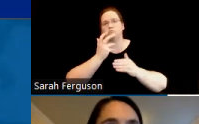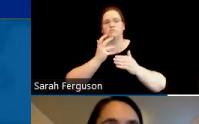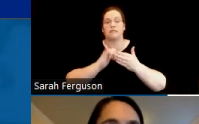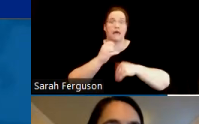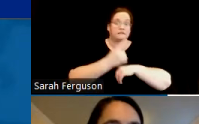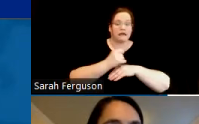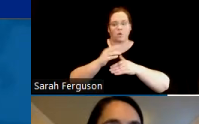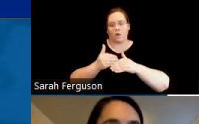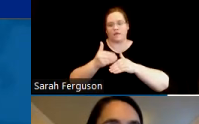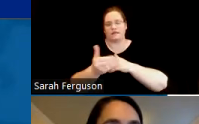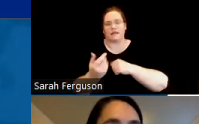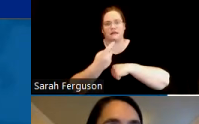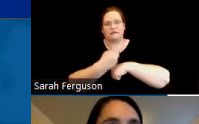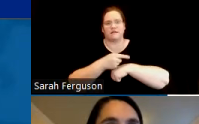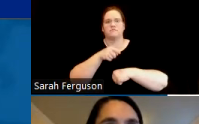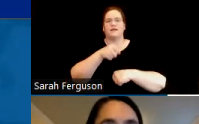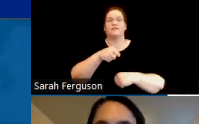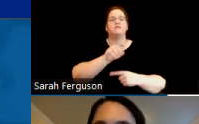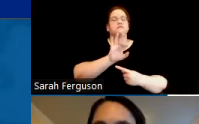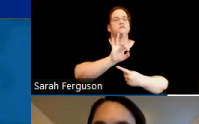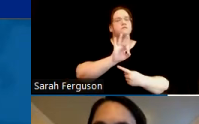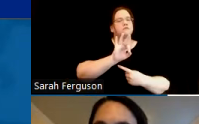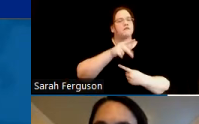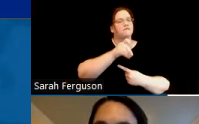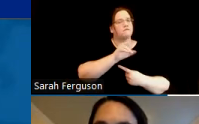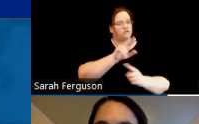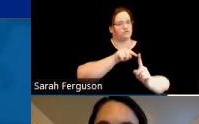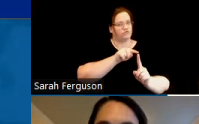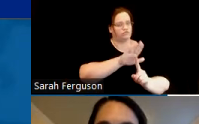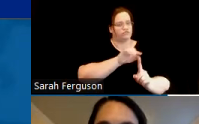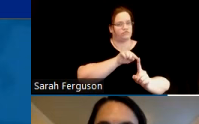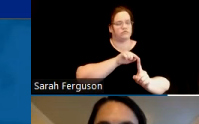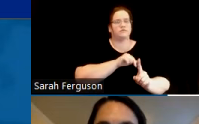And again, this is Pfizer that we're looking at here. Next slide.